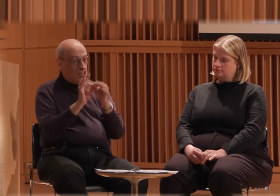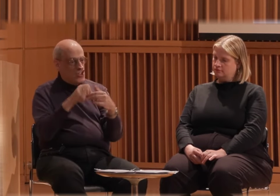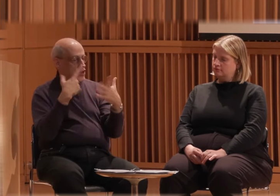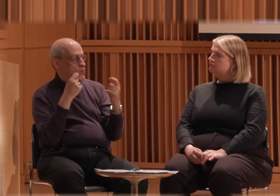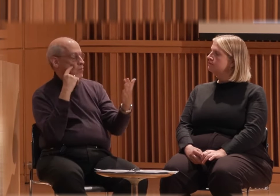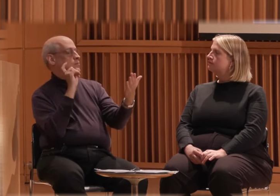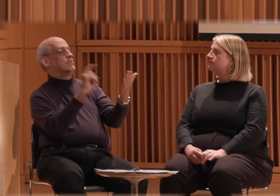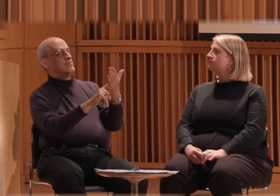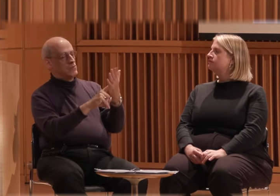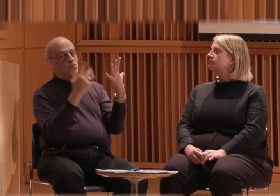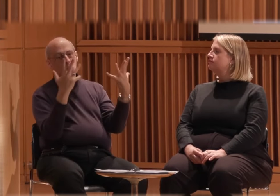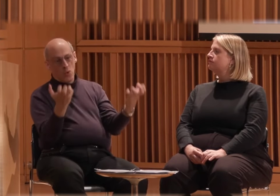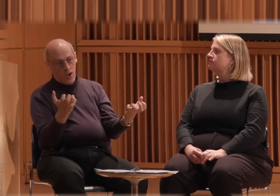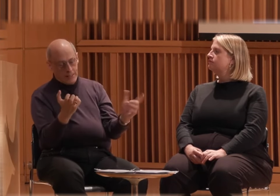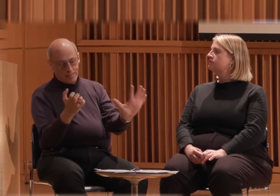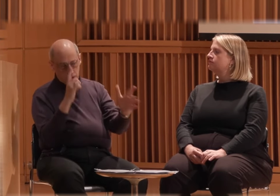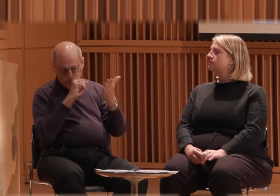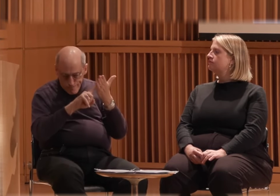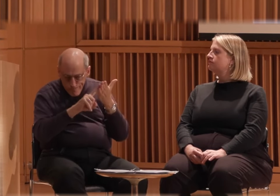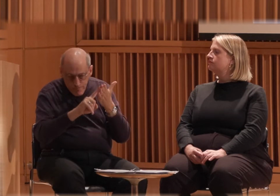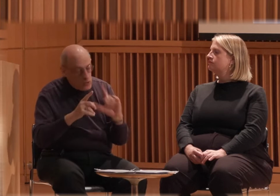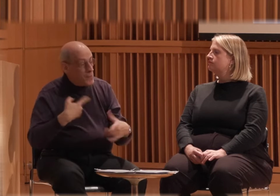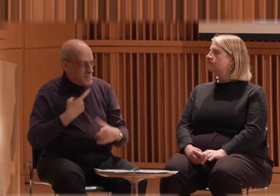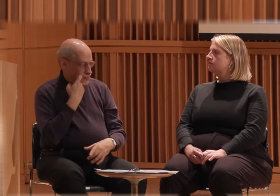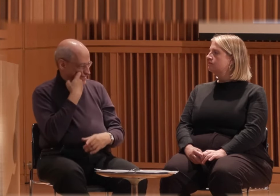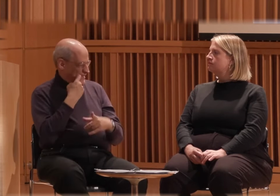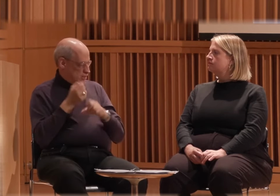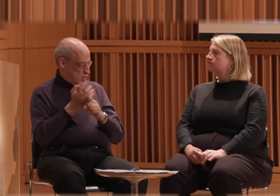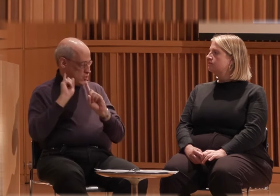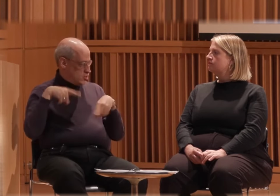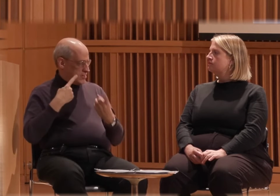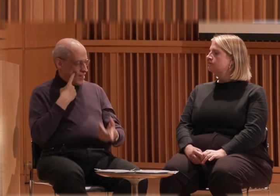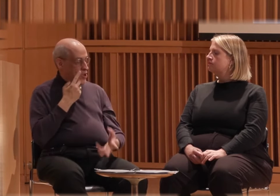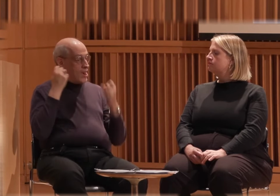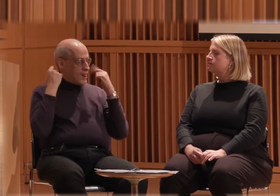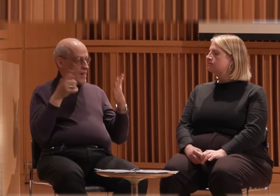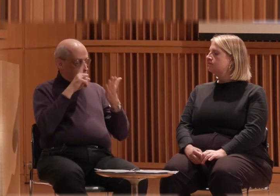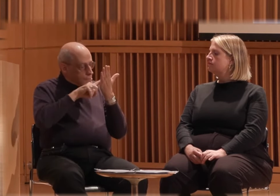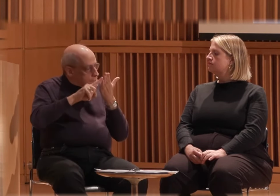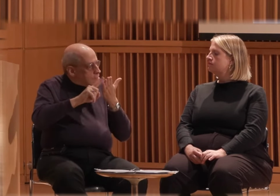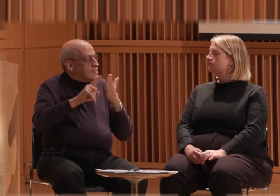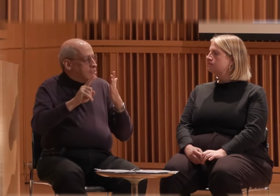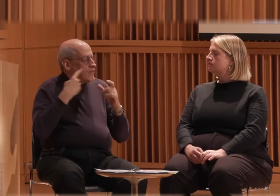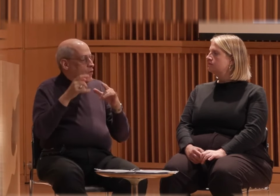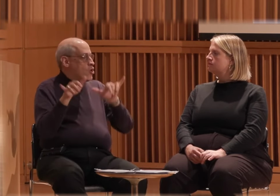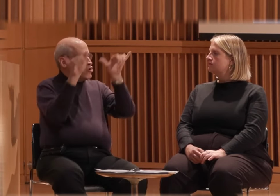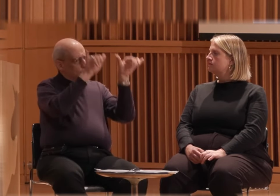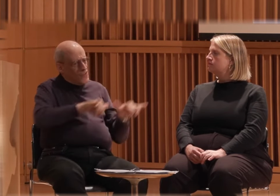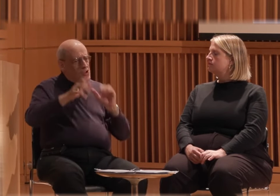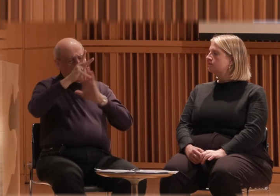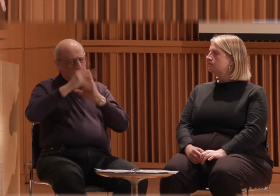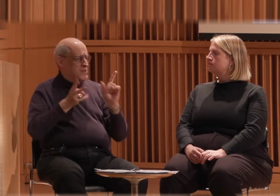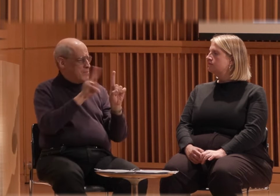universally applicable as possible. And in recent years, I've come to think that a lot of this quest for universal principles that